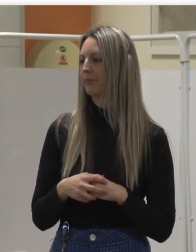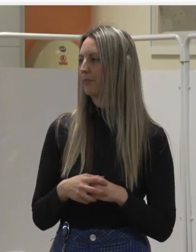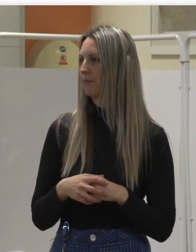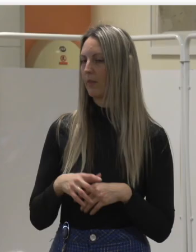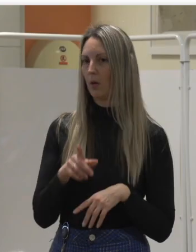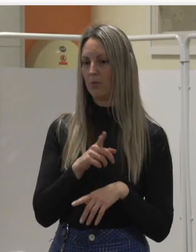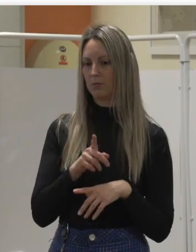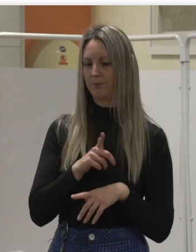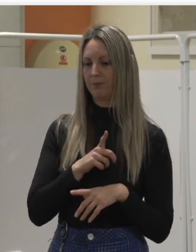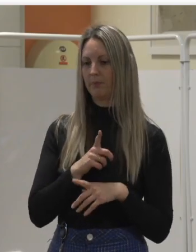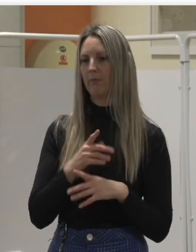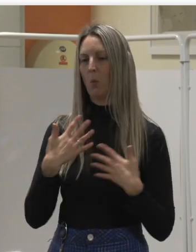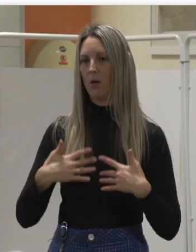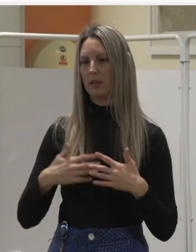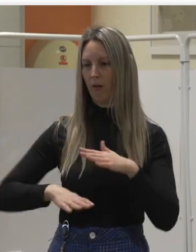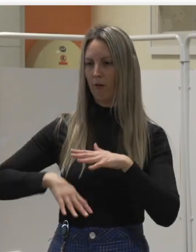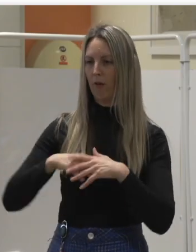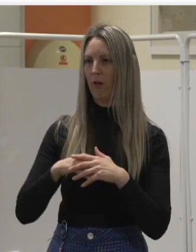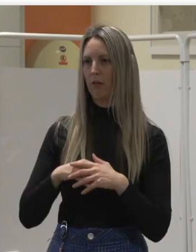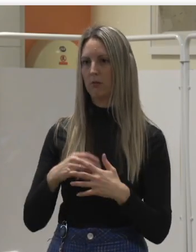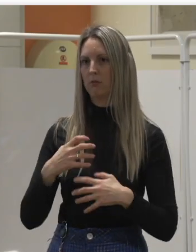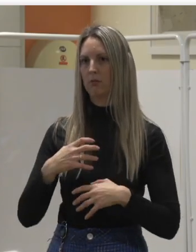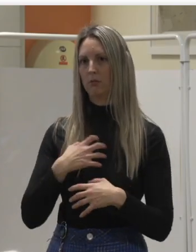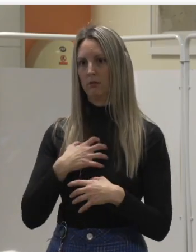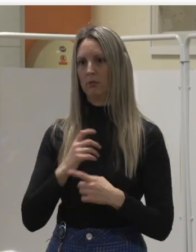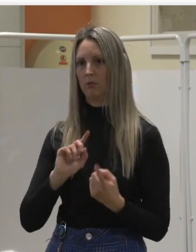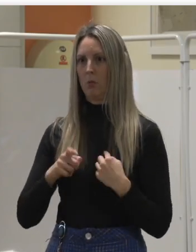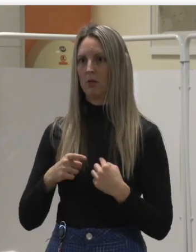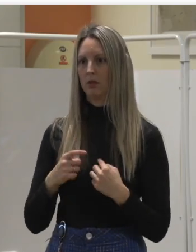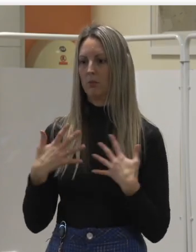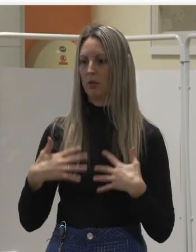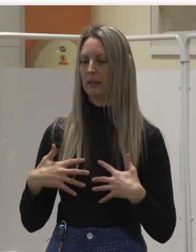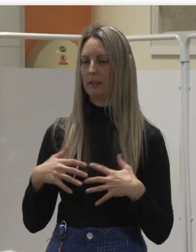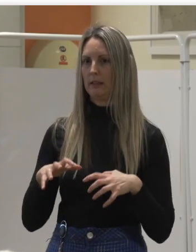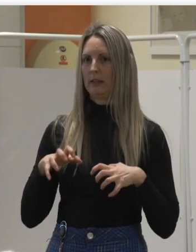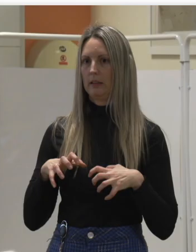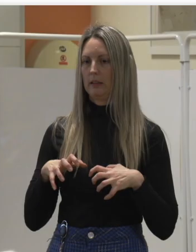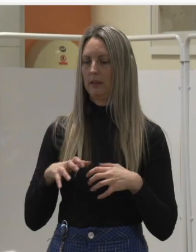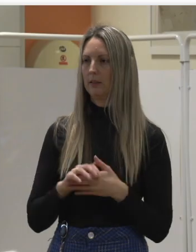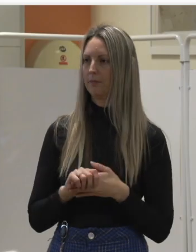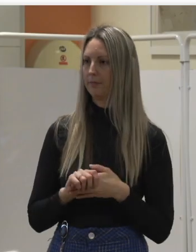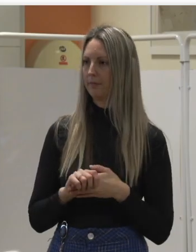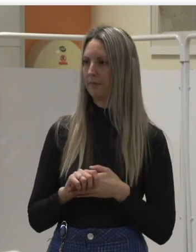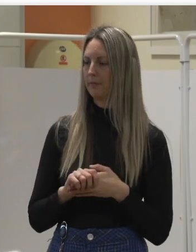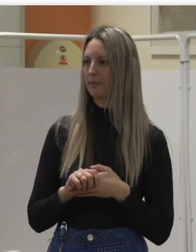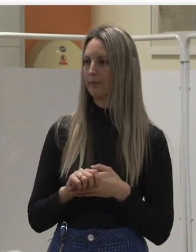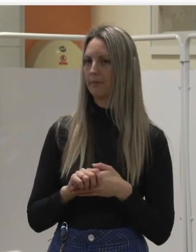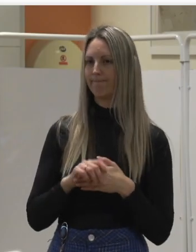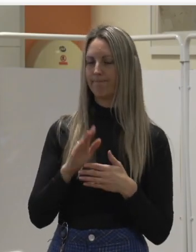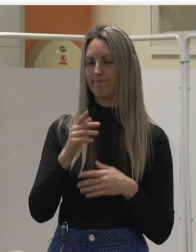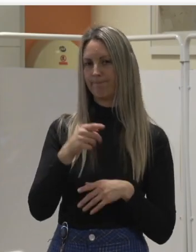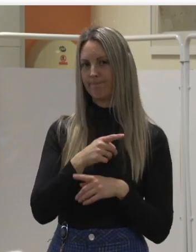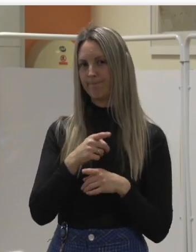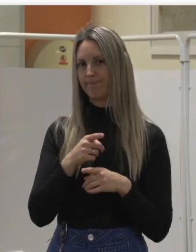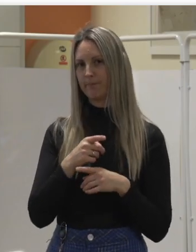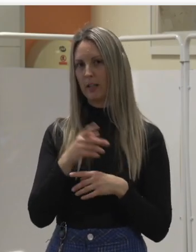status. So it's not necessarily the pain which affects the sleep. It's other way around. Sleep impairment actually can contribute